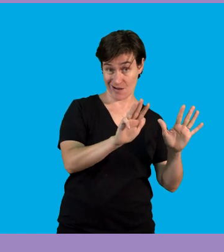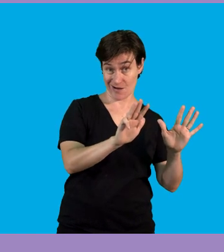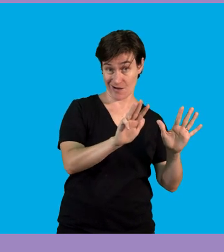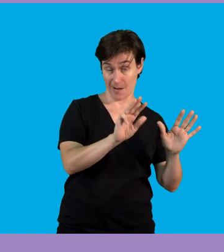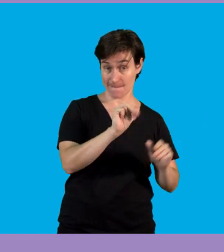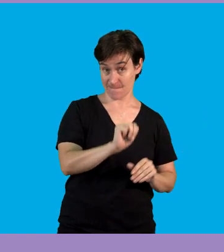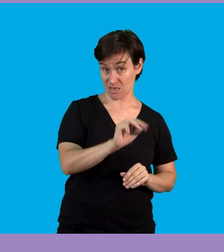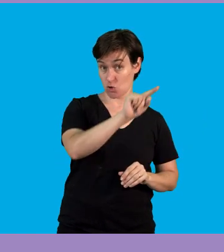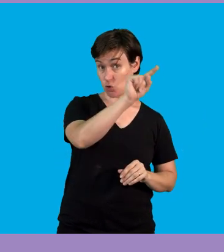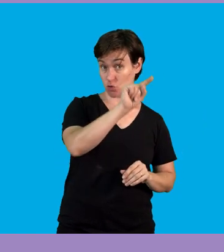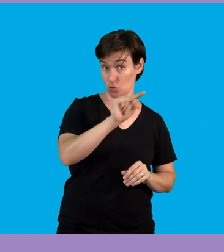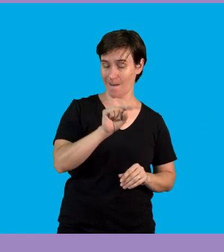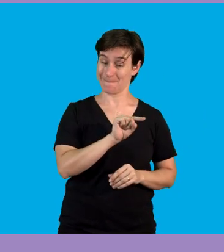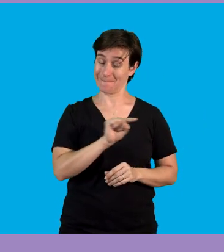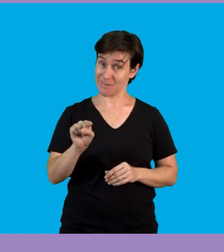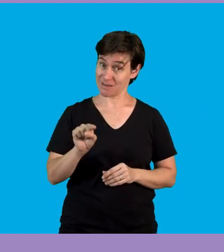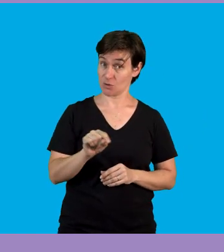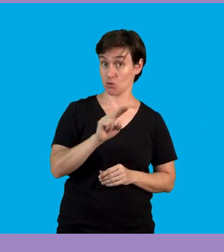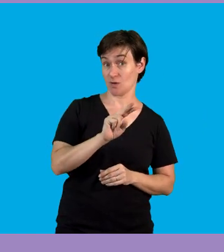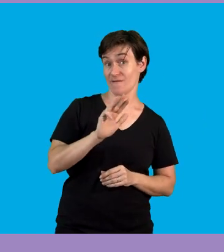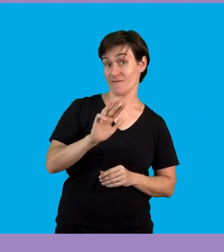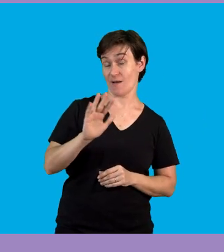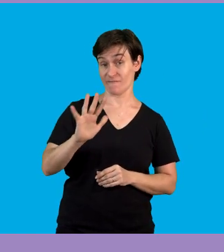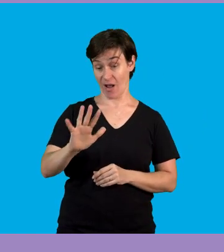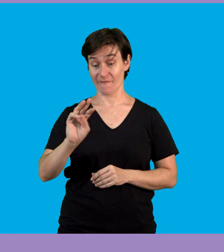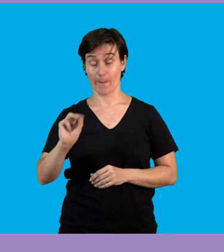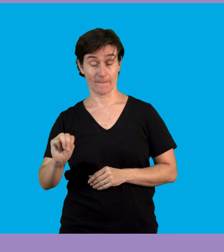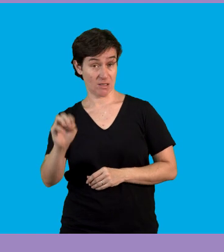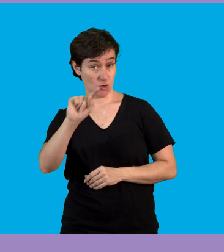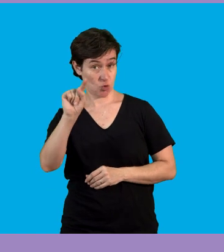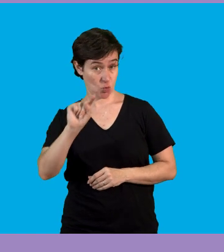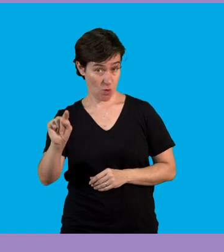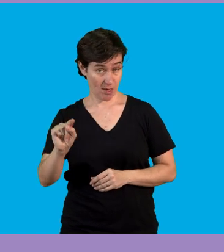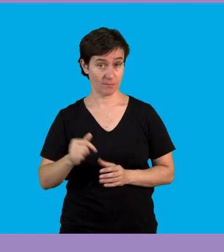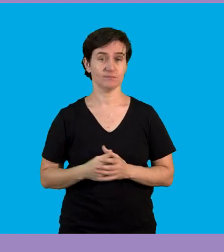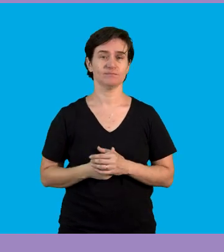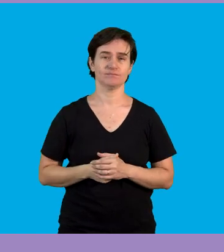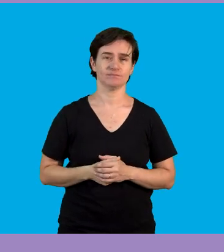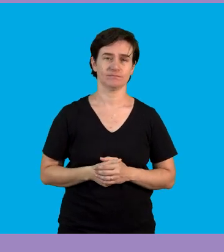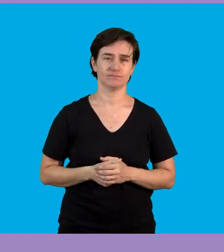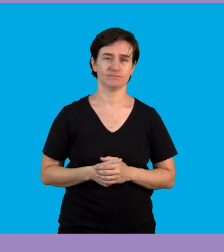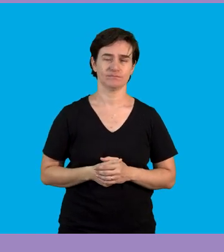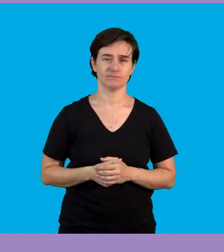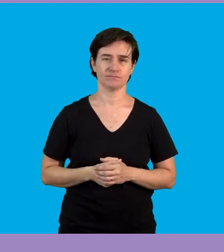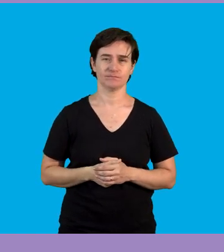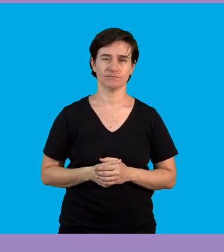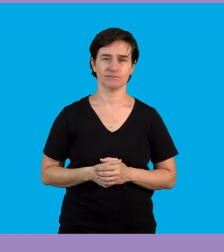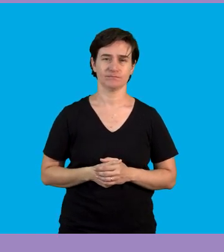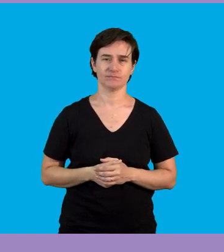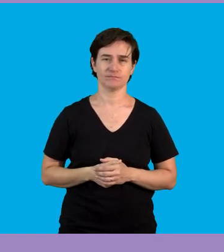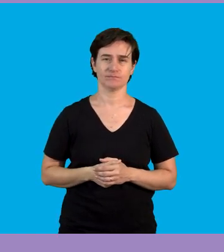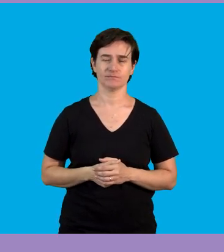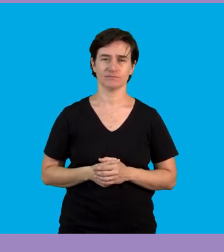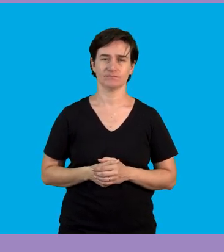169 meters squared minus 25 meters squared. When we subtract